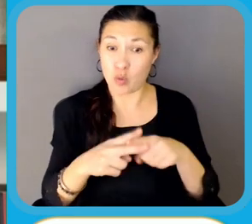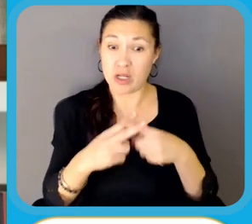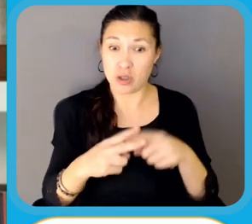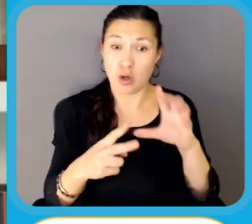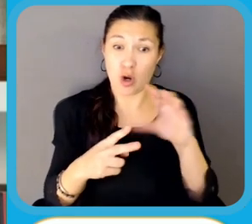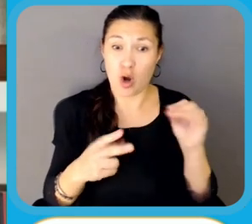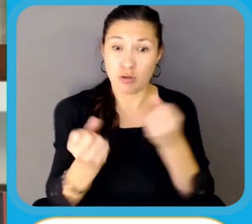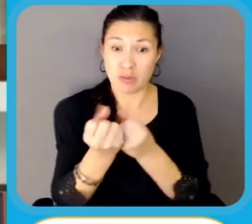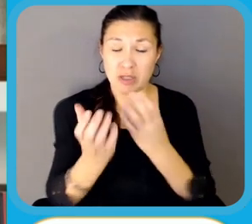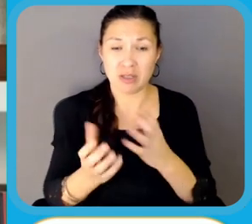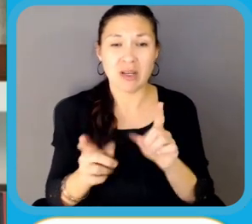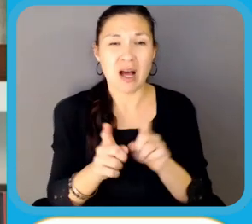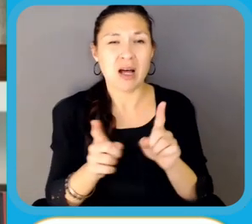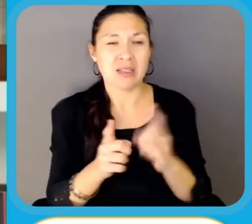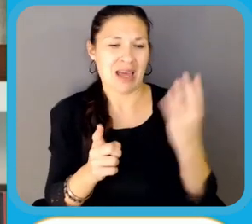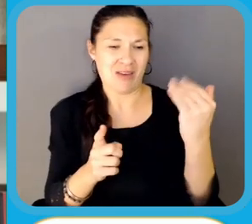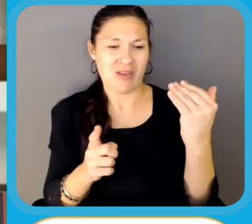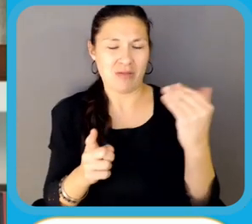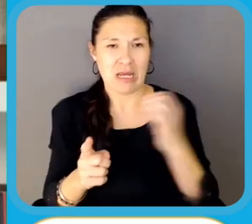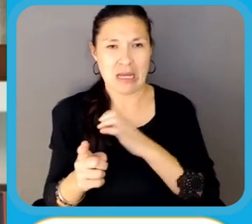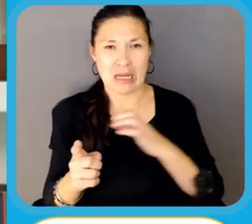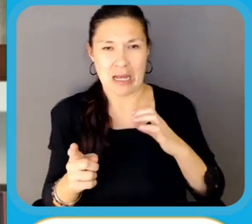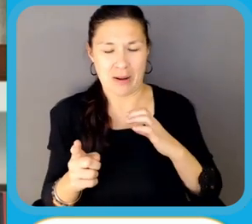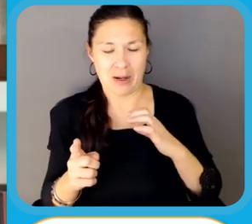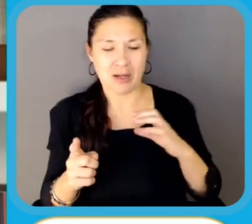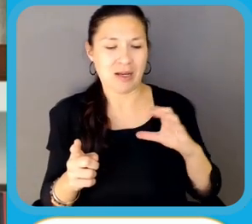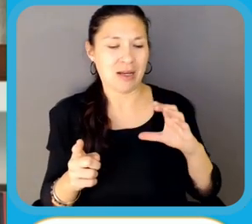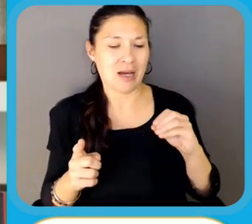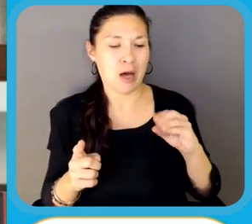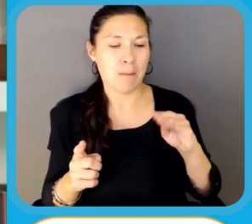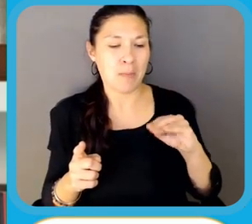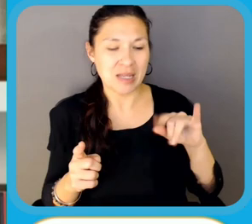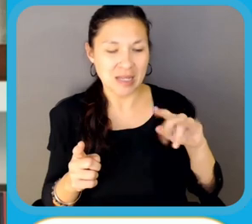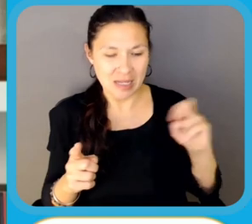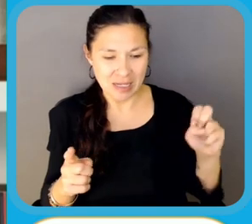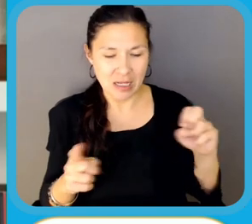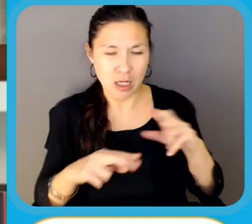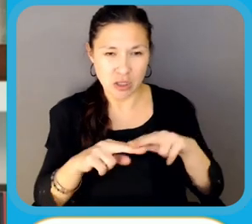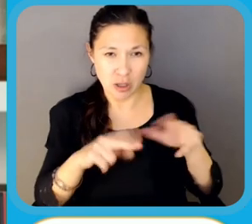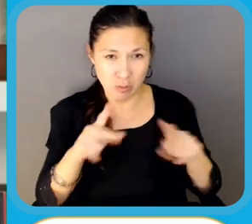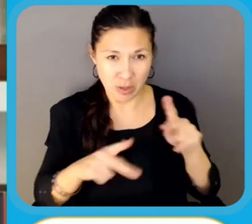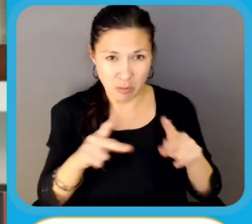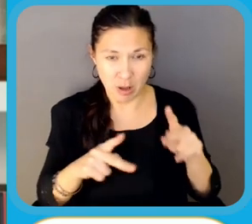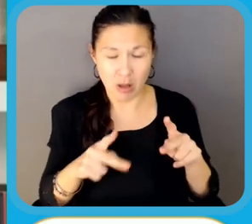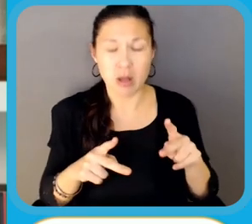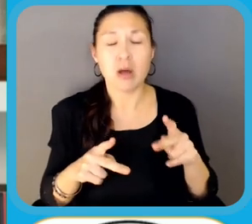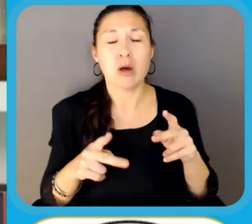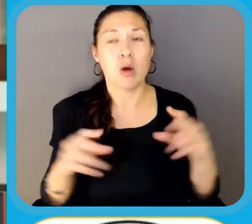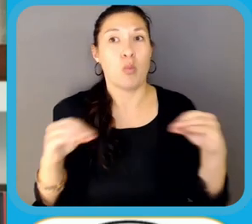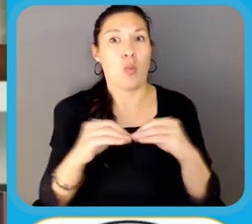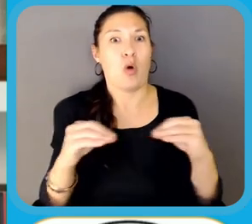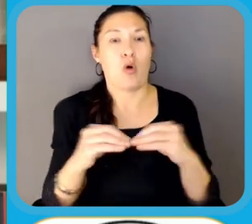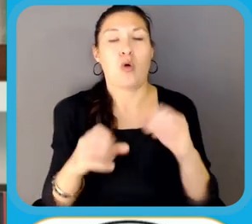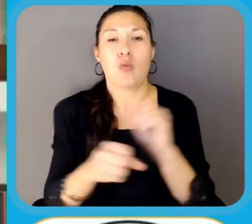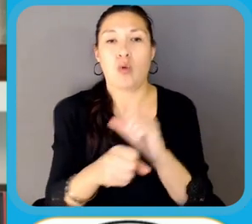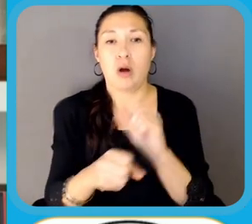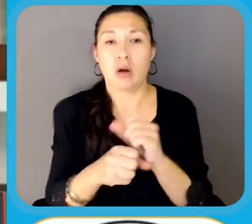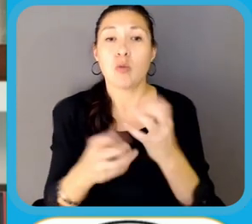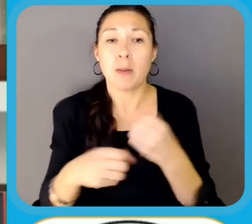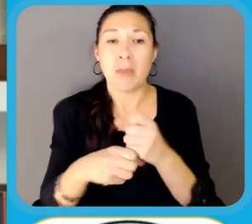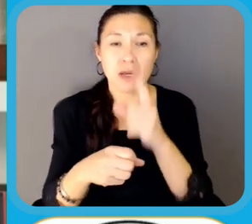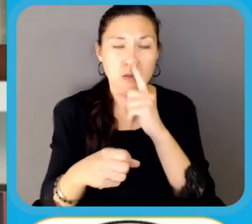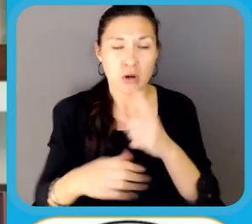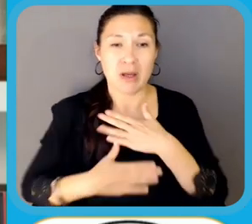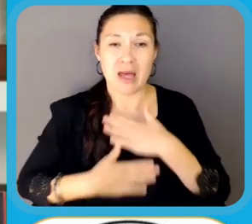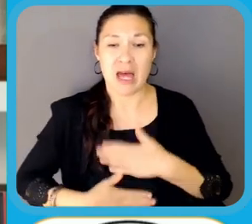committee chairs. We've got work to do, but I can promise you that our commitment to guaranteeing health care for every single person